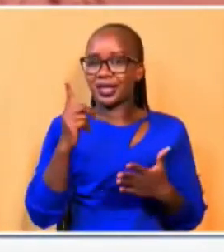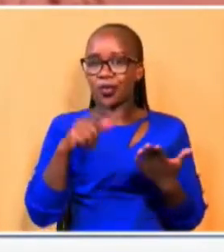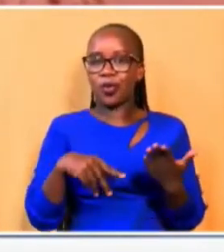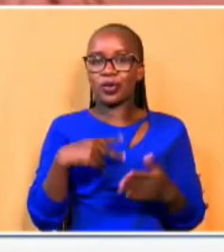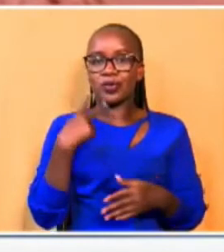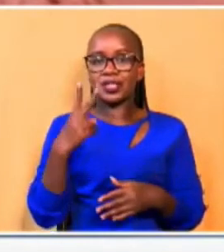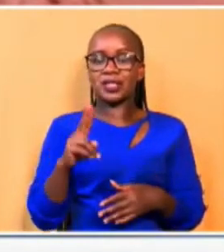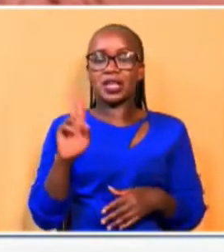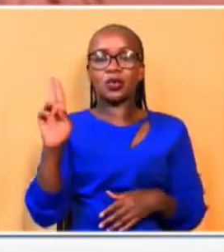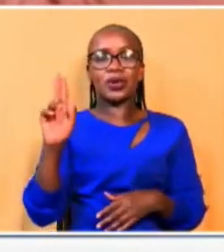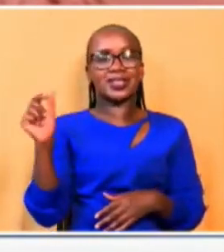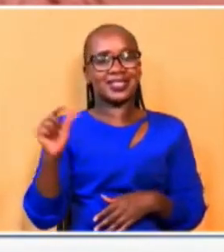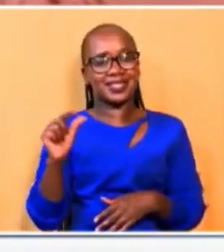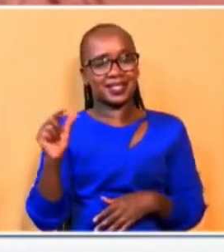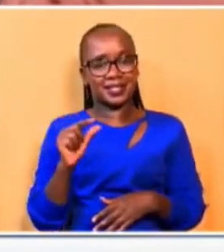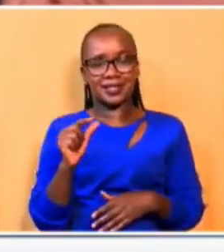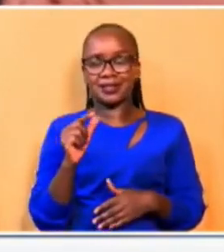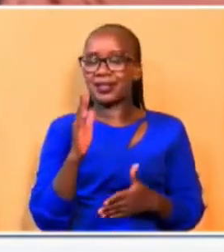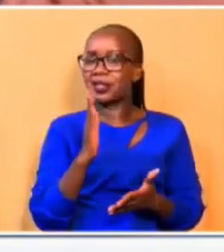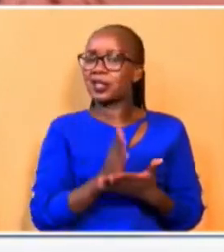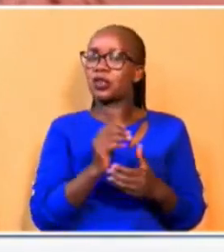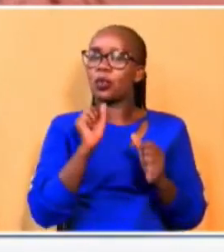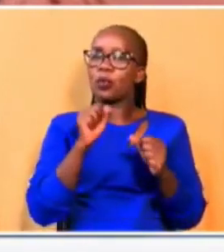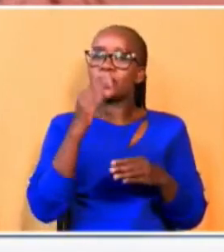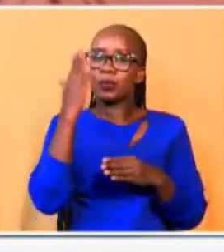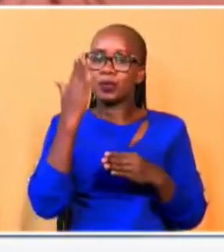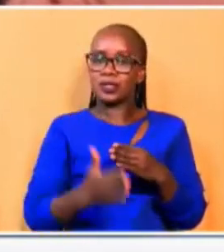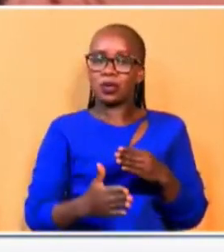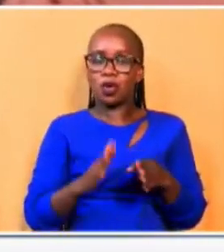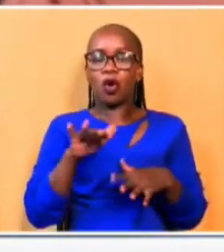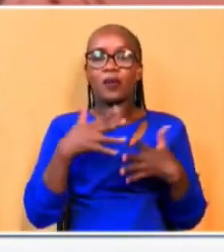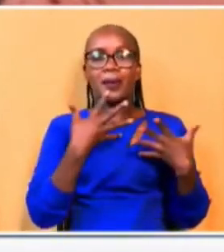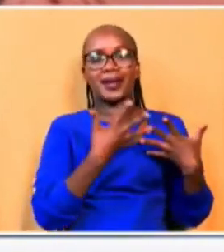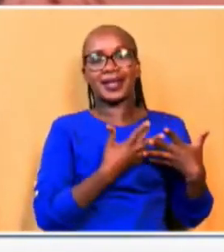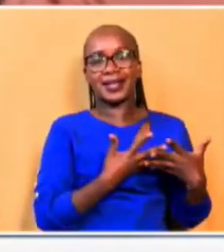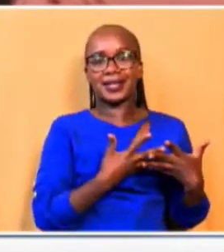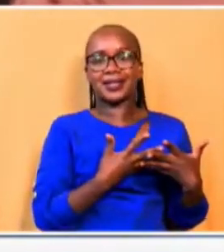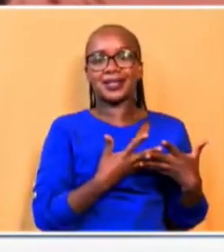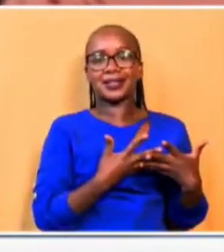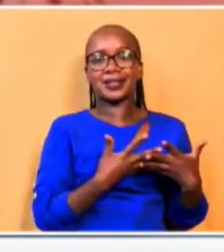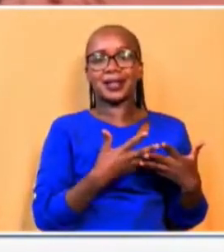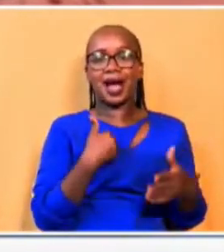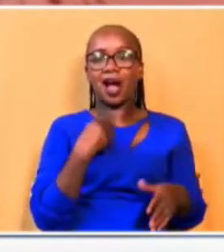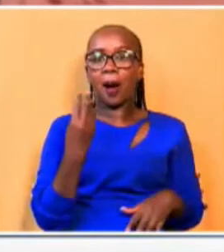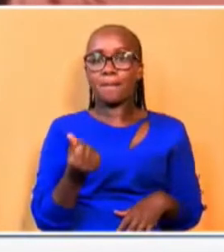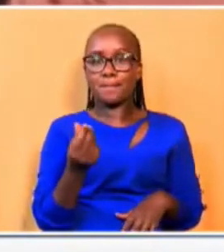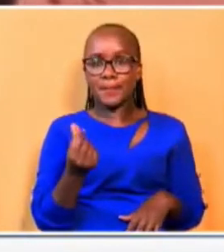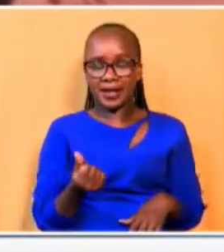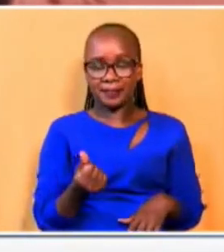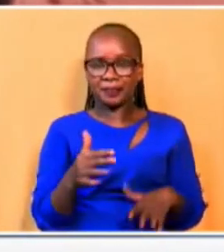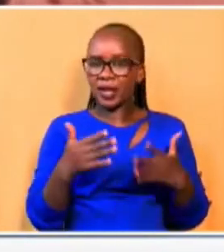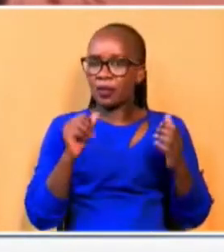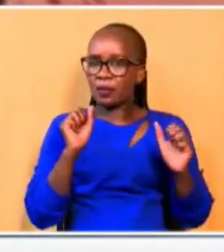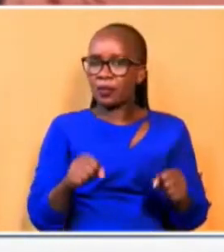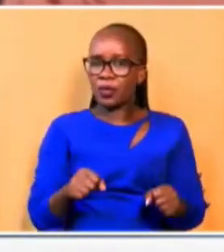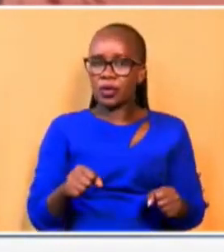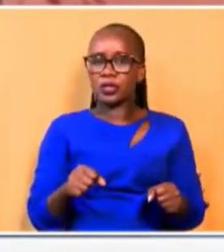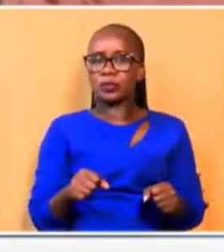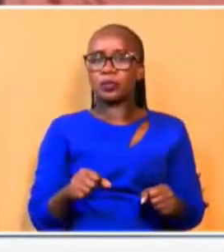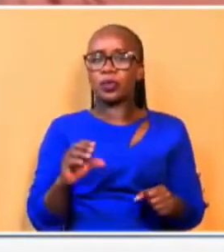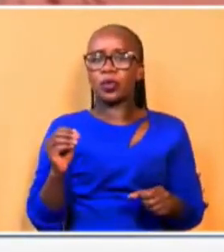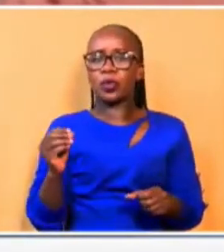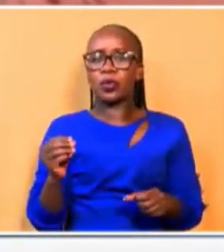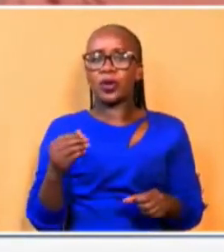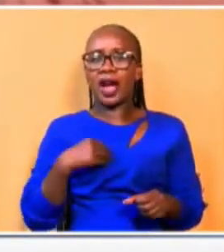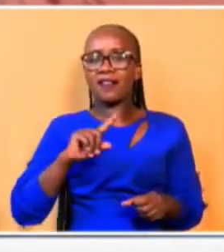Uasin Gishu, it's indisputable. All those fellows who were arrested, they had money. Who would have, how can it be coincidental that you are